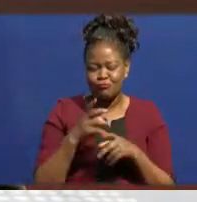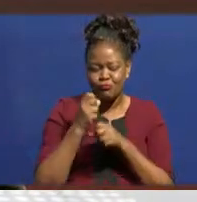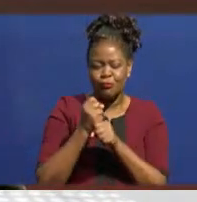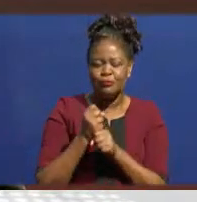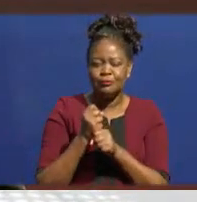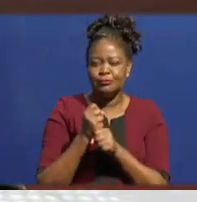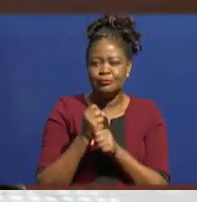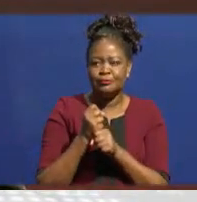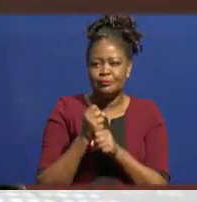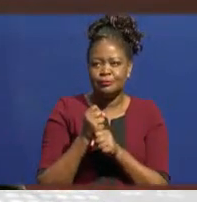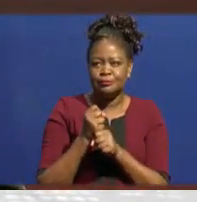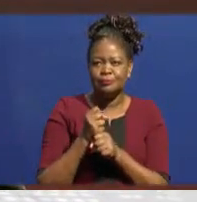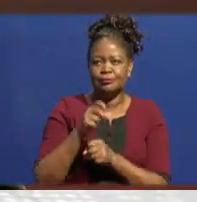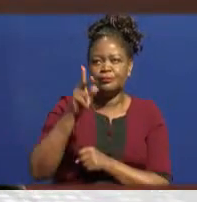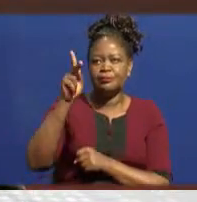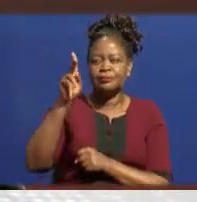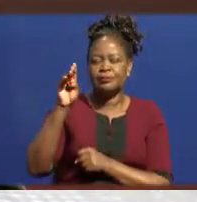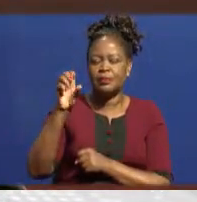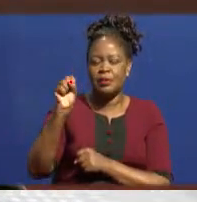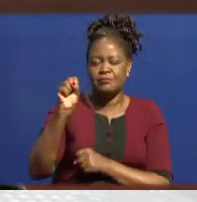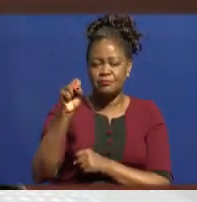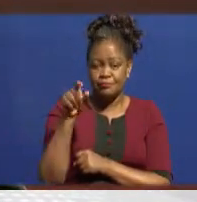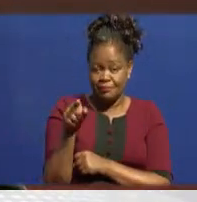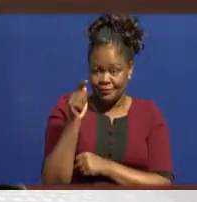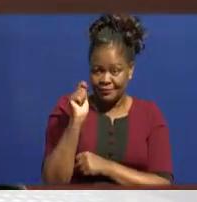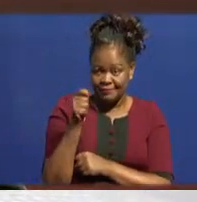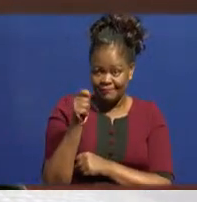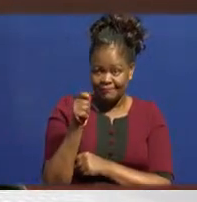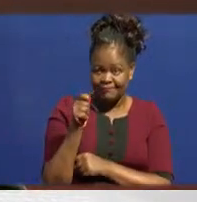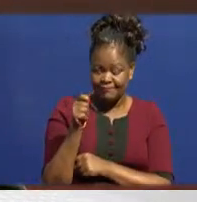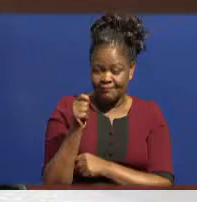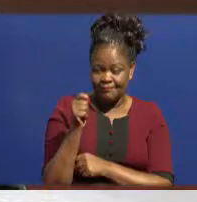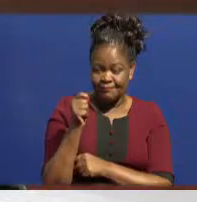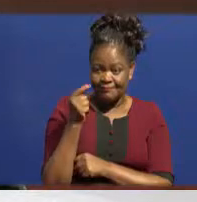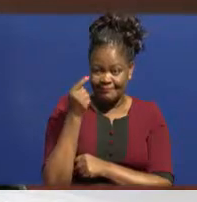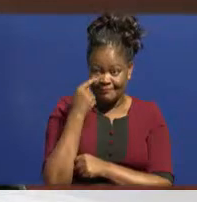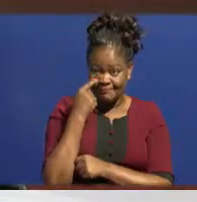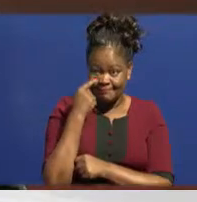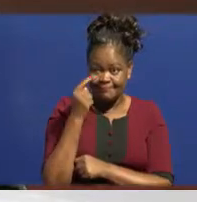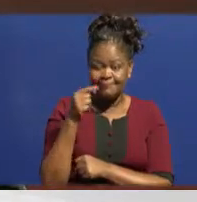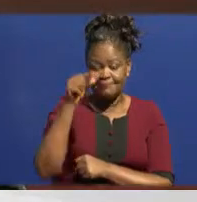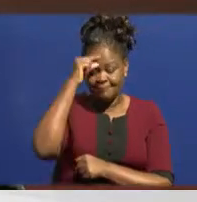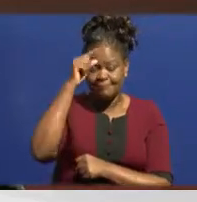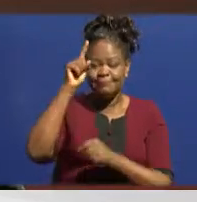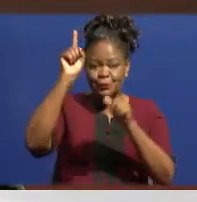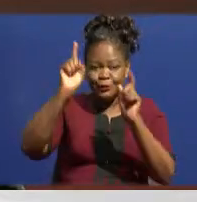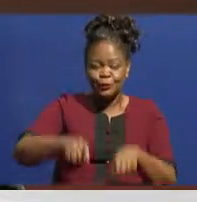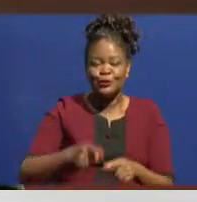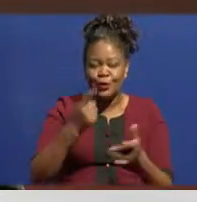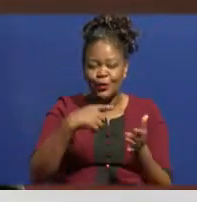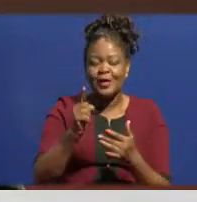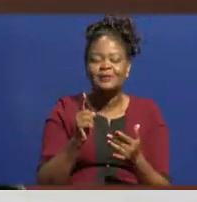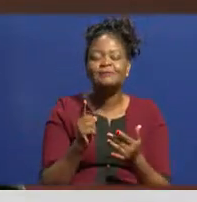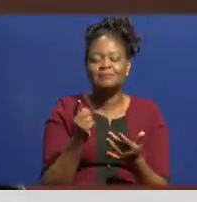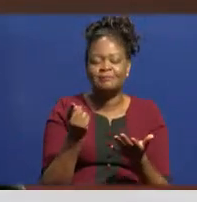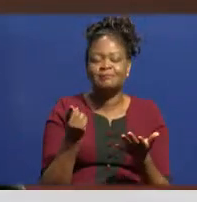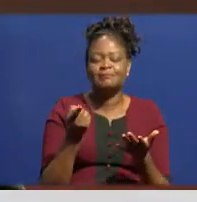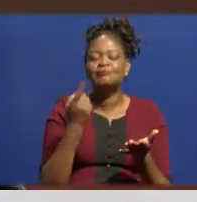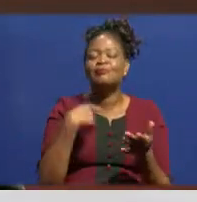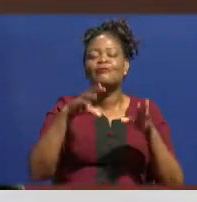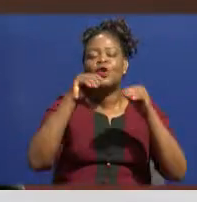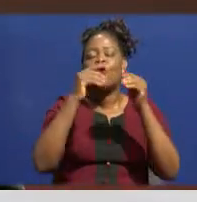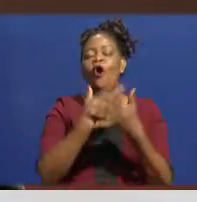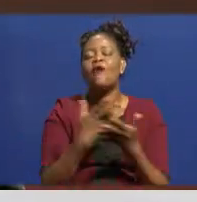KEBS is the key eye of the government. Mm-hmm. KEBS is supposed to be authorizing and approving the quality